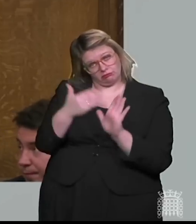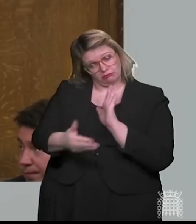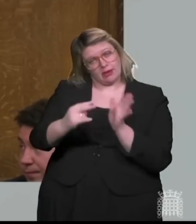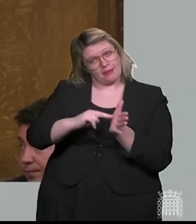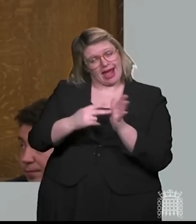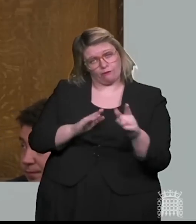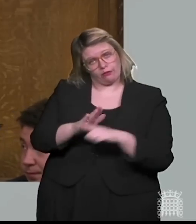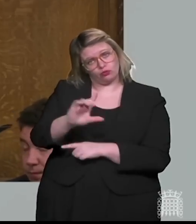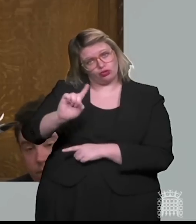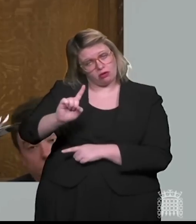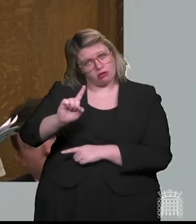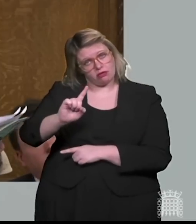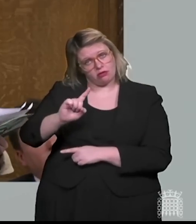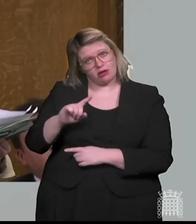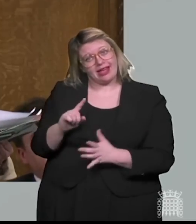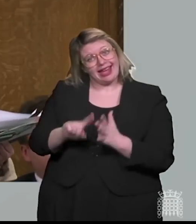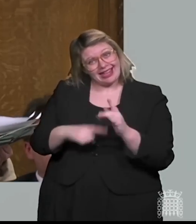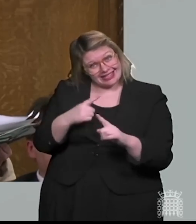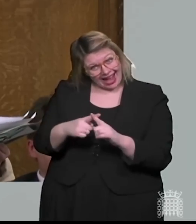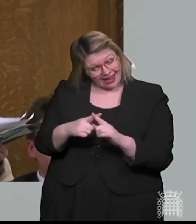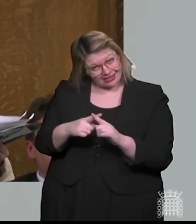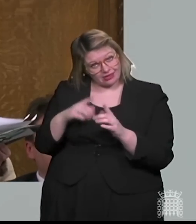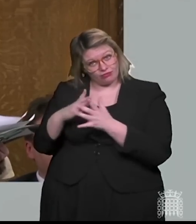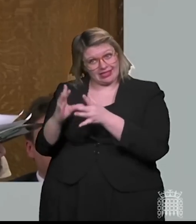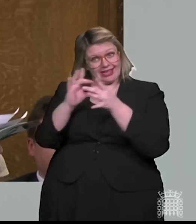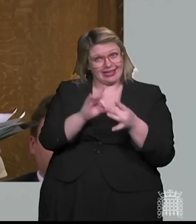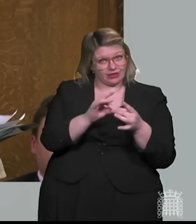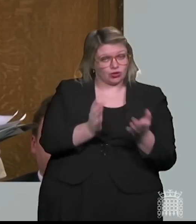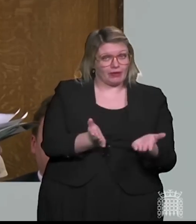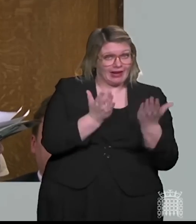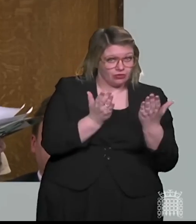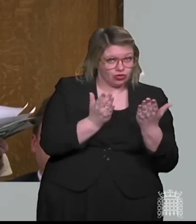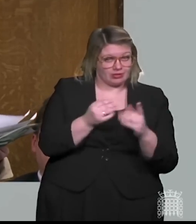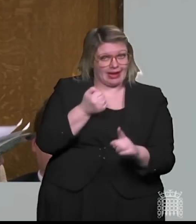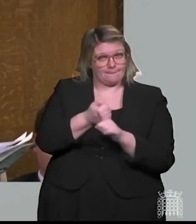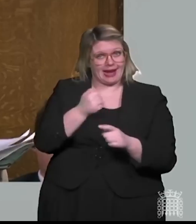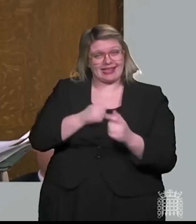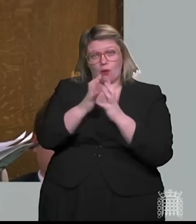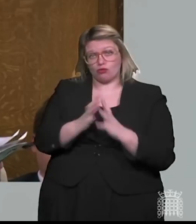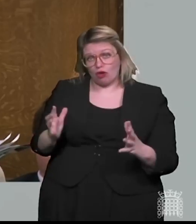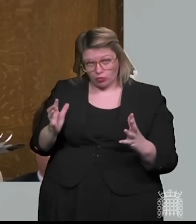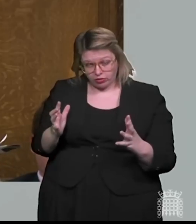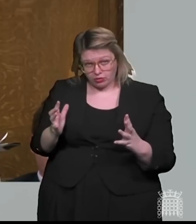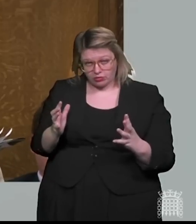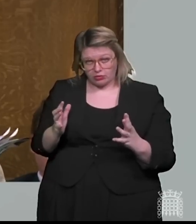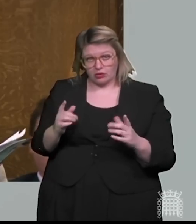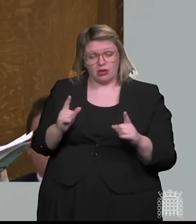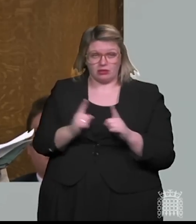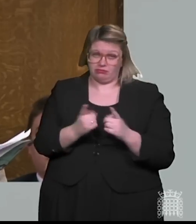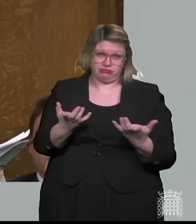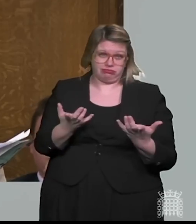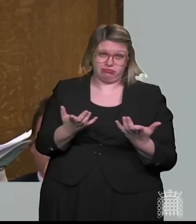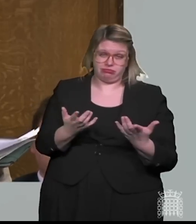about why a tax that is inflationary, that harms growth, and is heading the way of the dodo as we